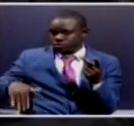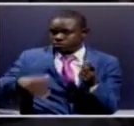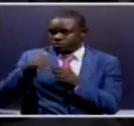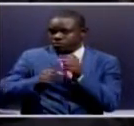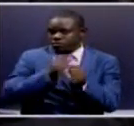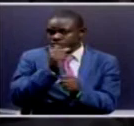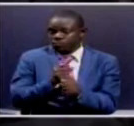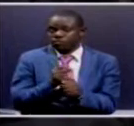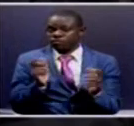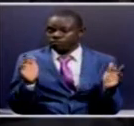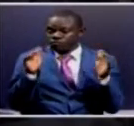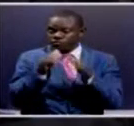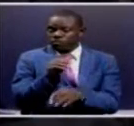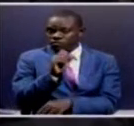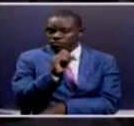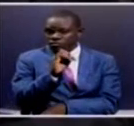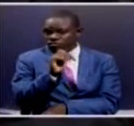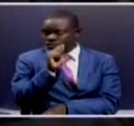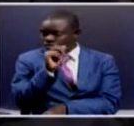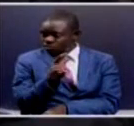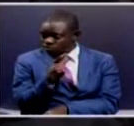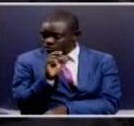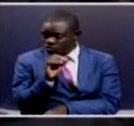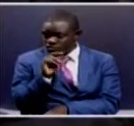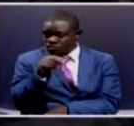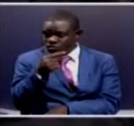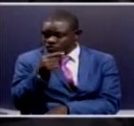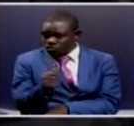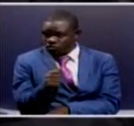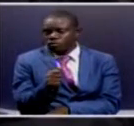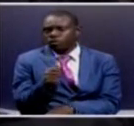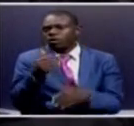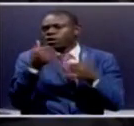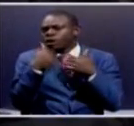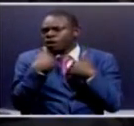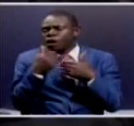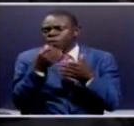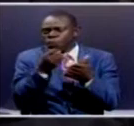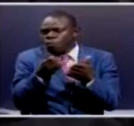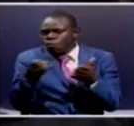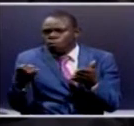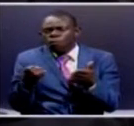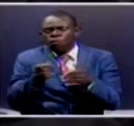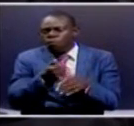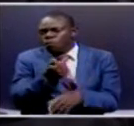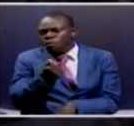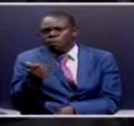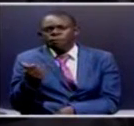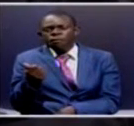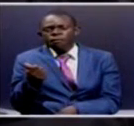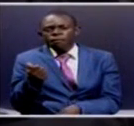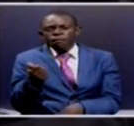resolutions that other items may be added to this agenda during the plenary